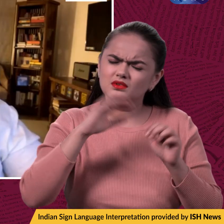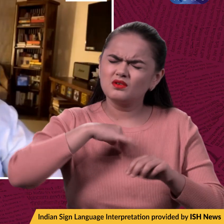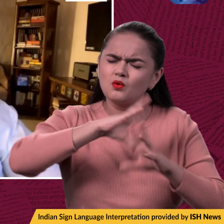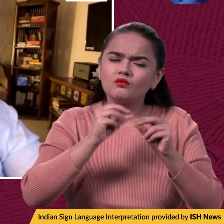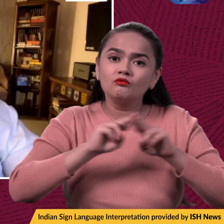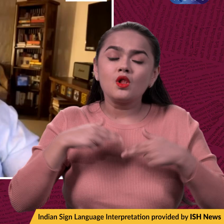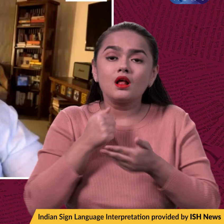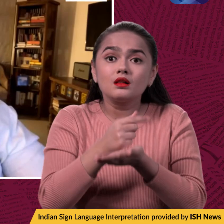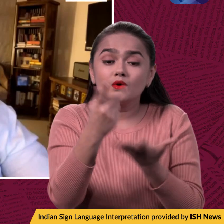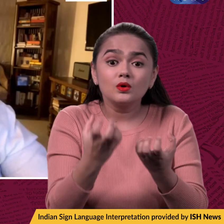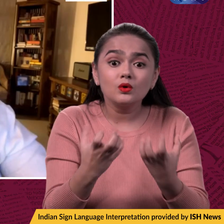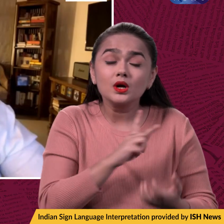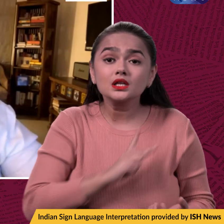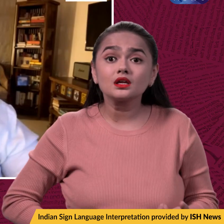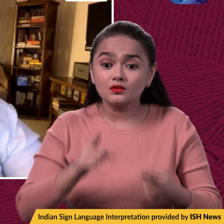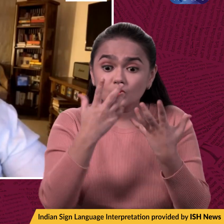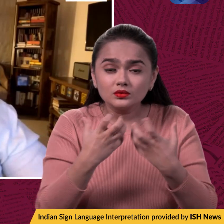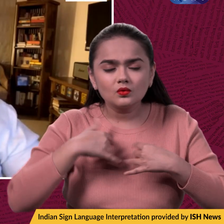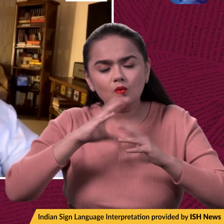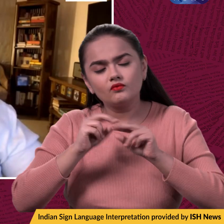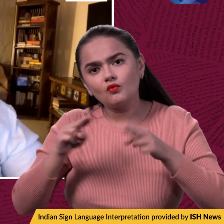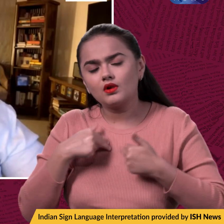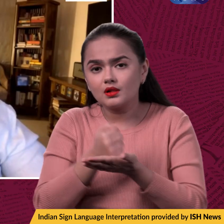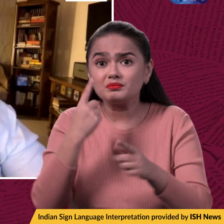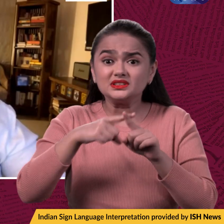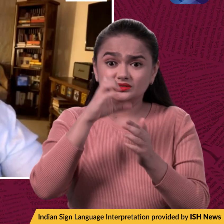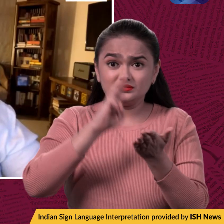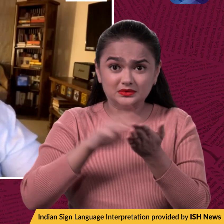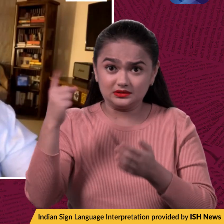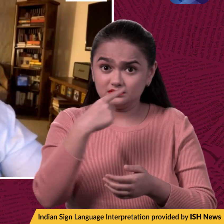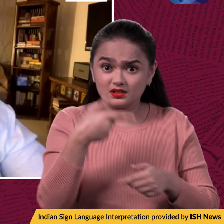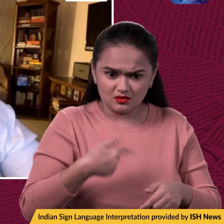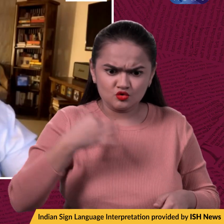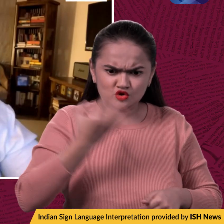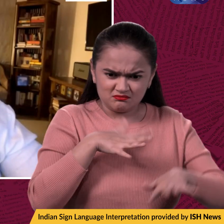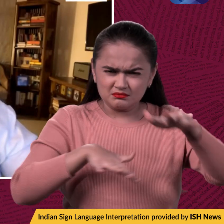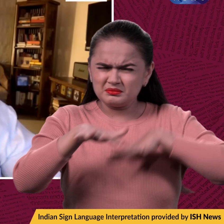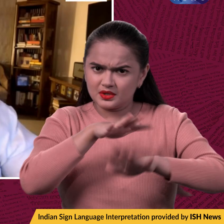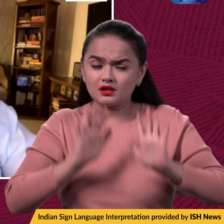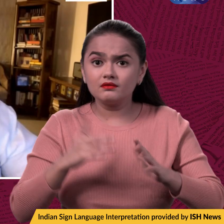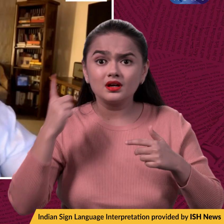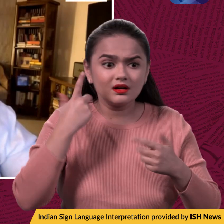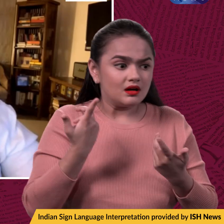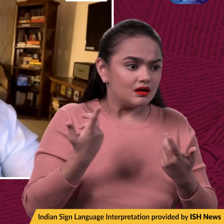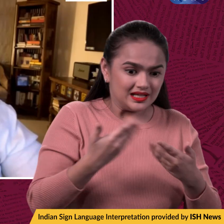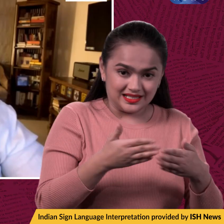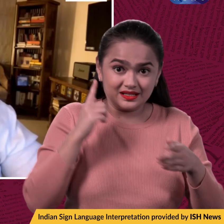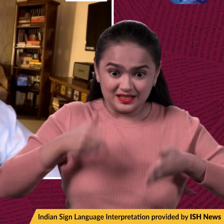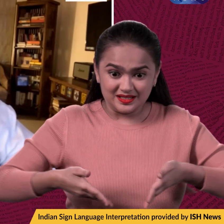help to the flood-hit state of Karnataka. The Chief Minister also said that a master plan will be drawn up to widen